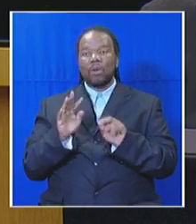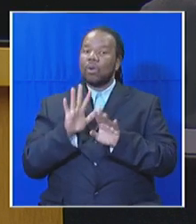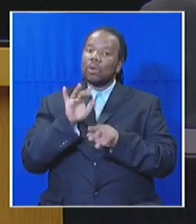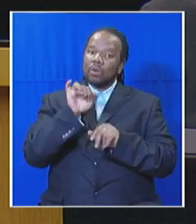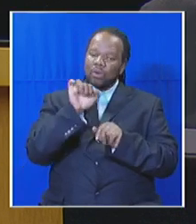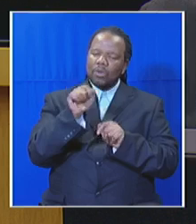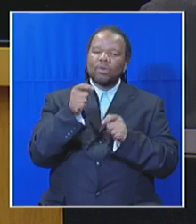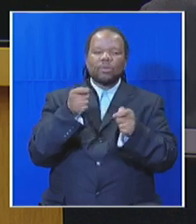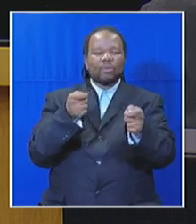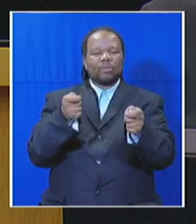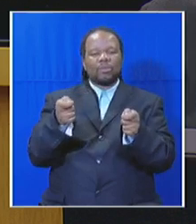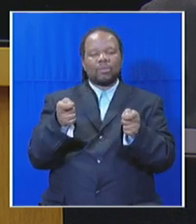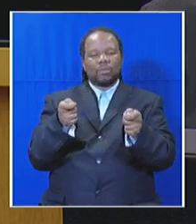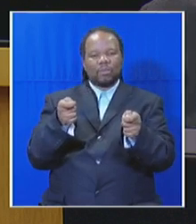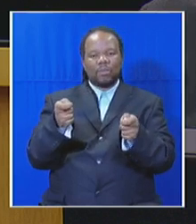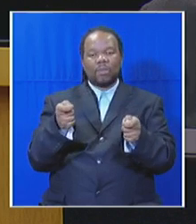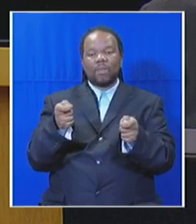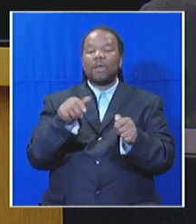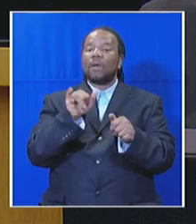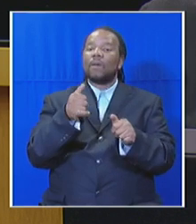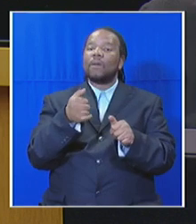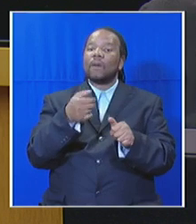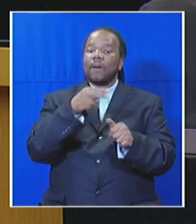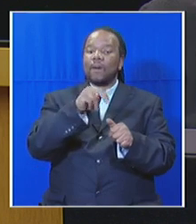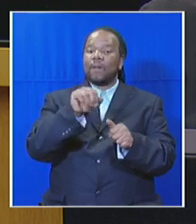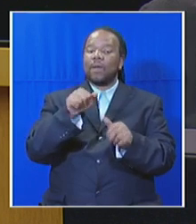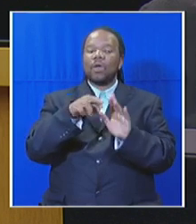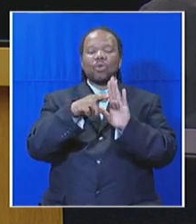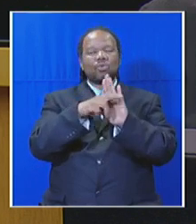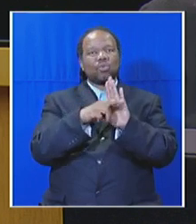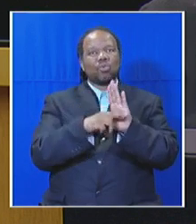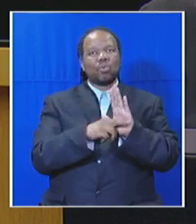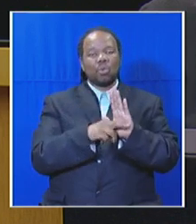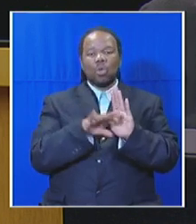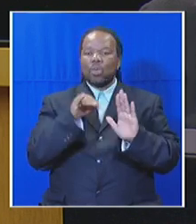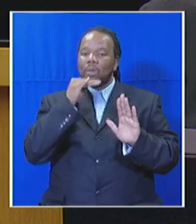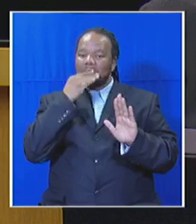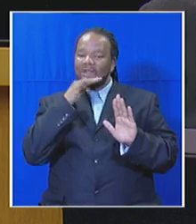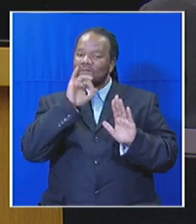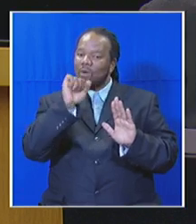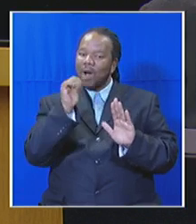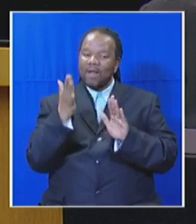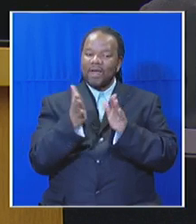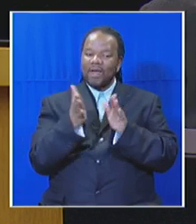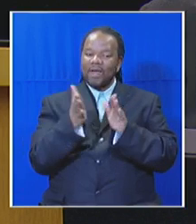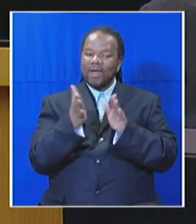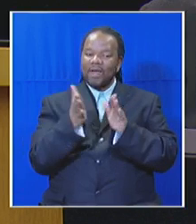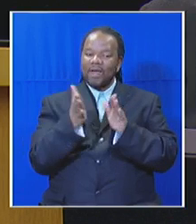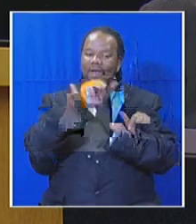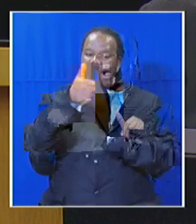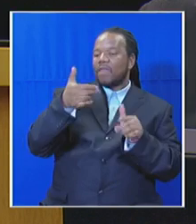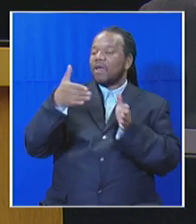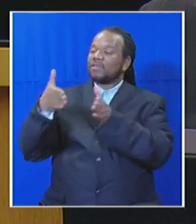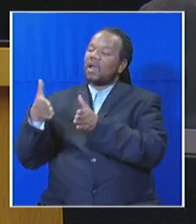House. Then the rules of this House are not meant for one side and not the other side of the House.